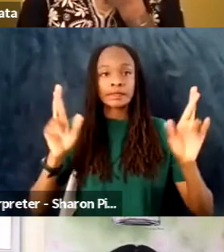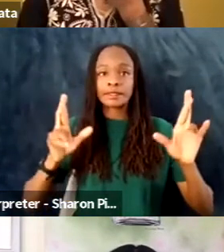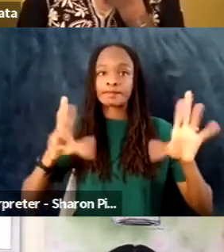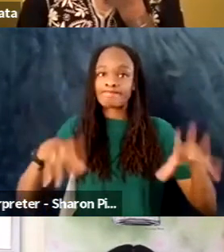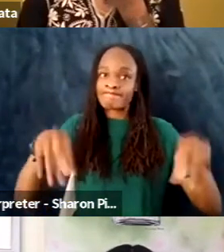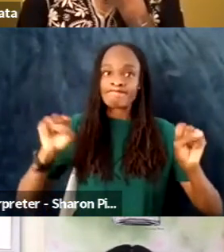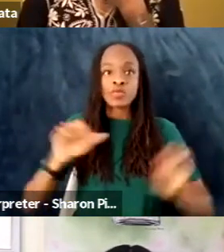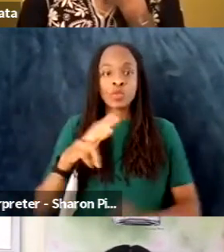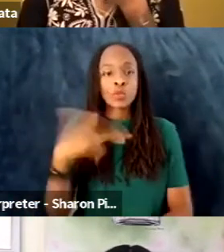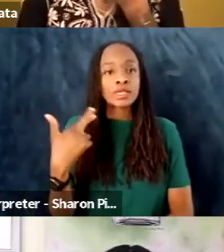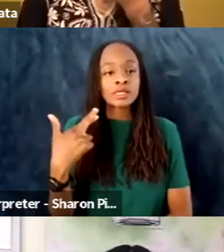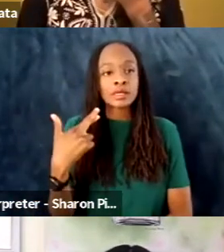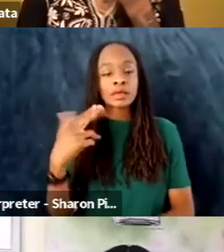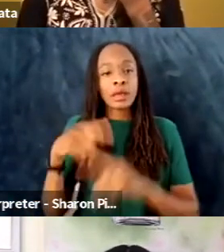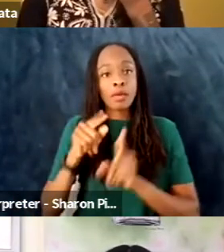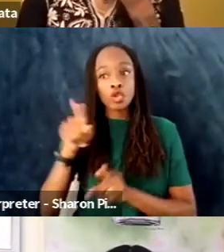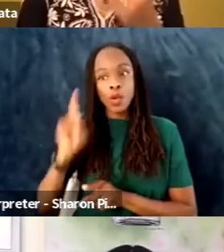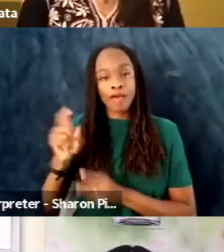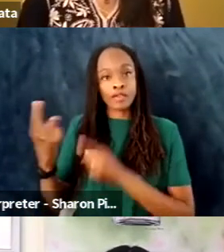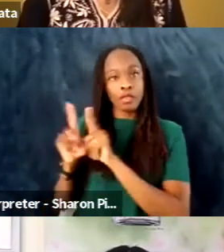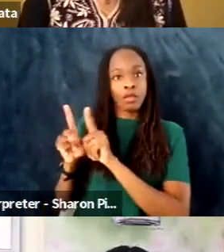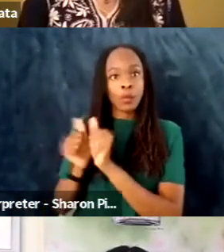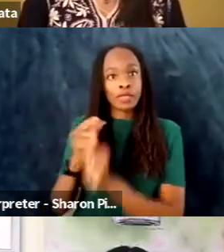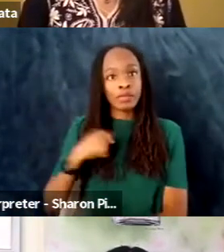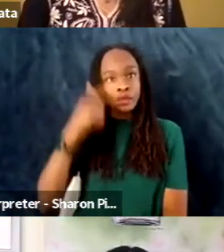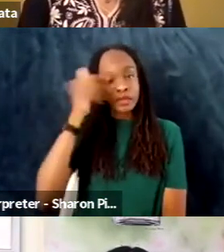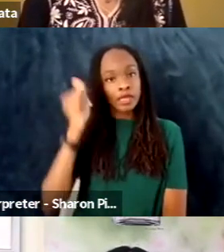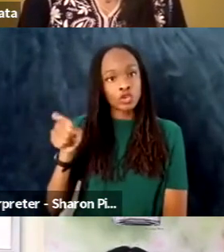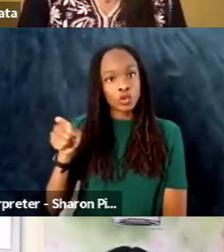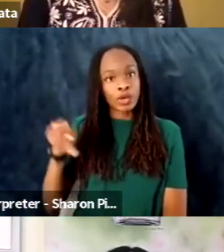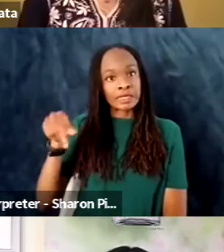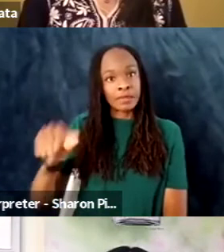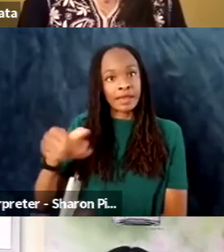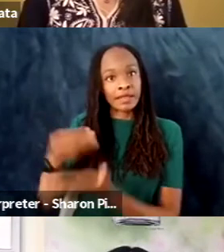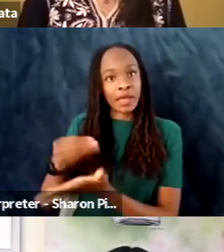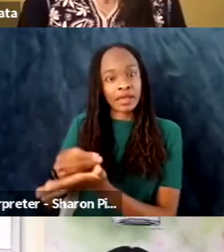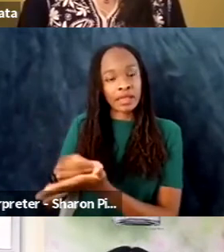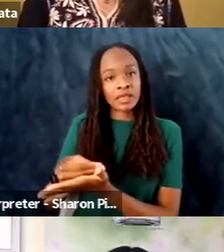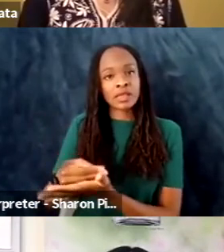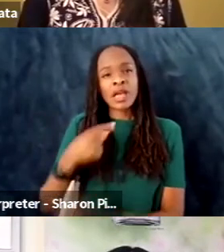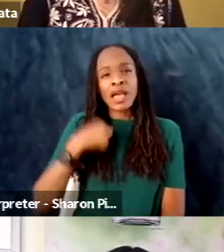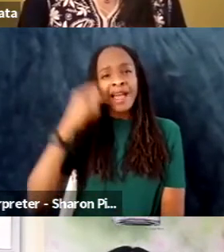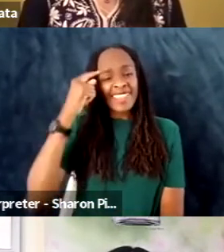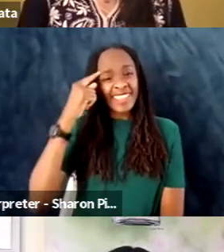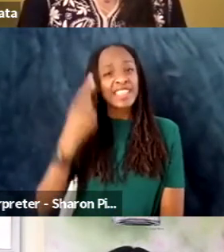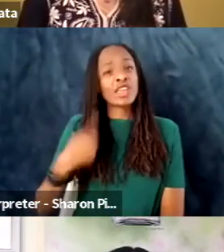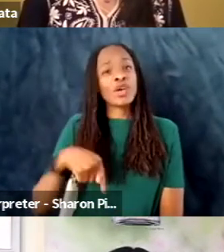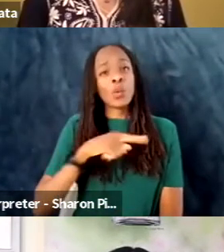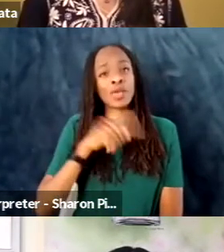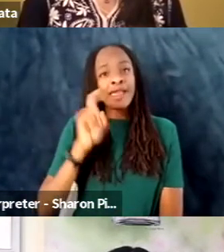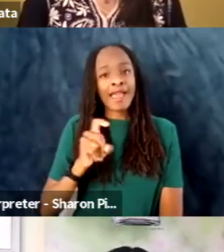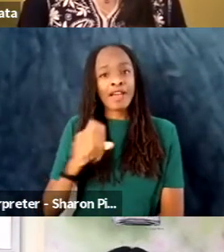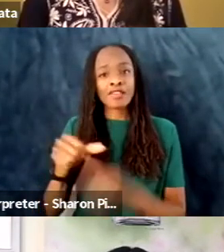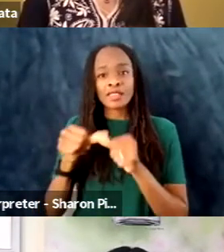yours has to be next to mine because you're spending the money. So I think we'll have to keep trying. These are